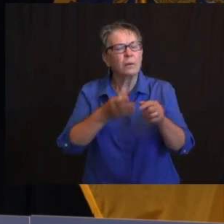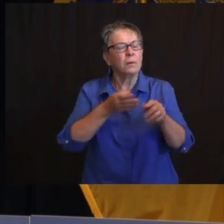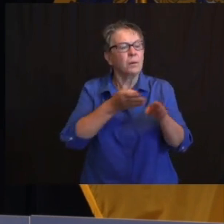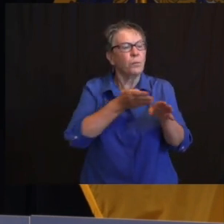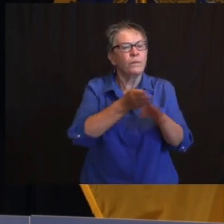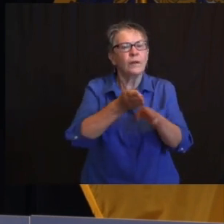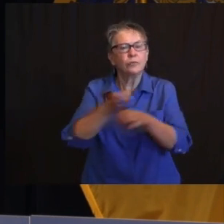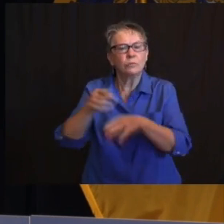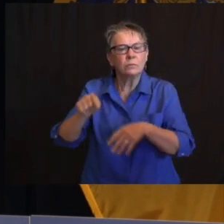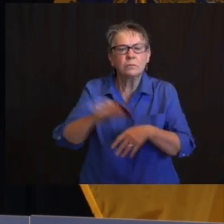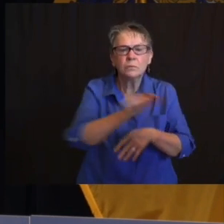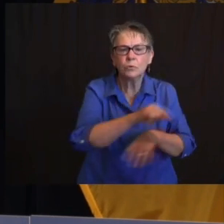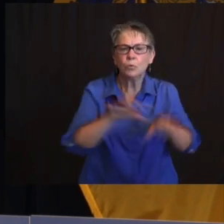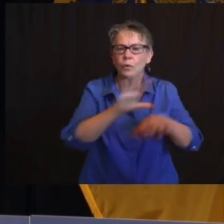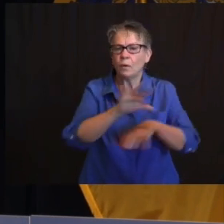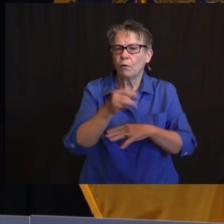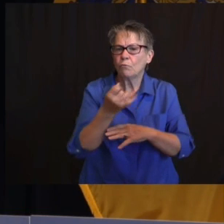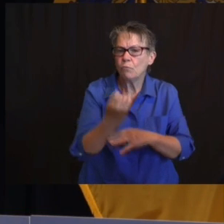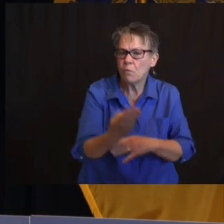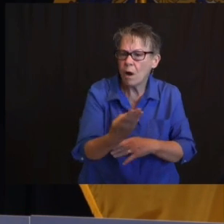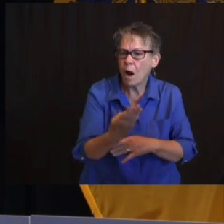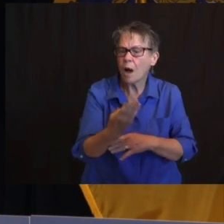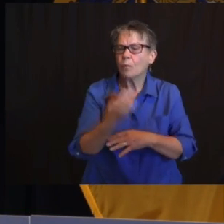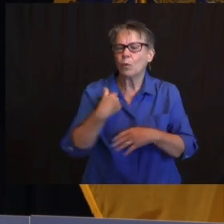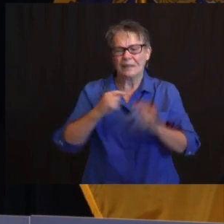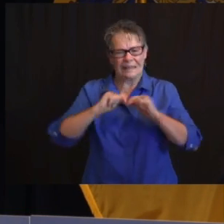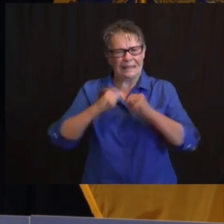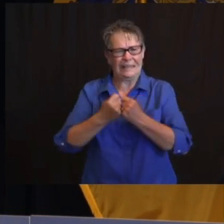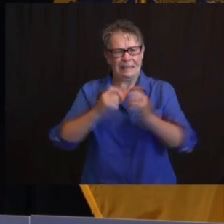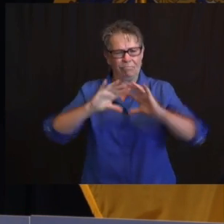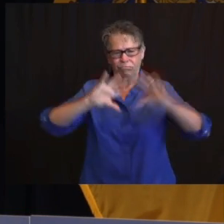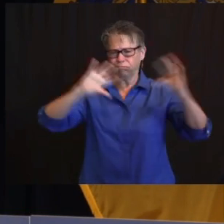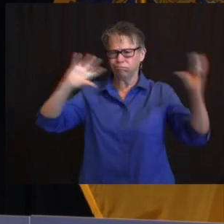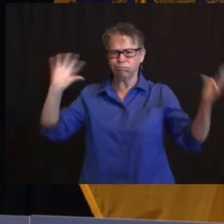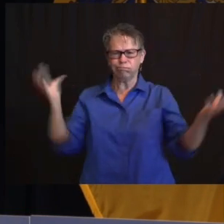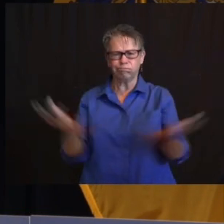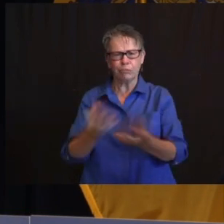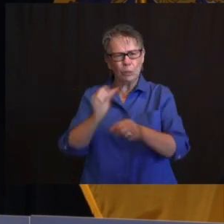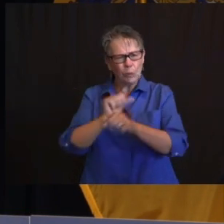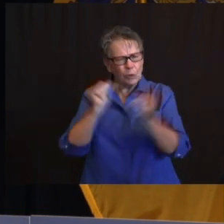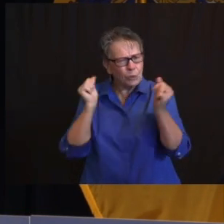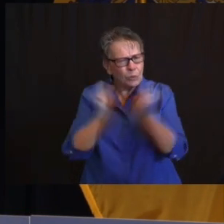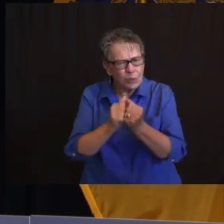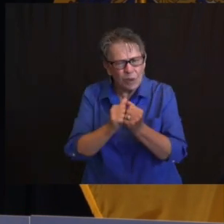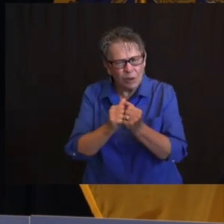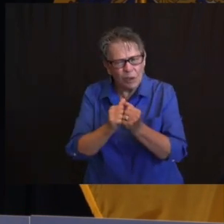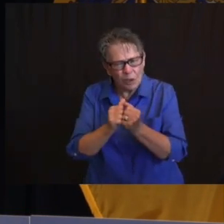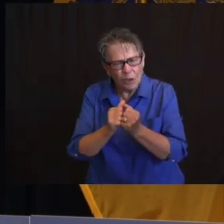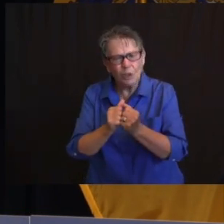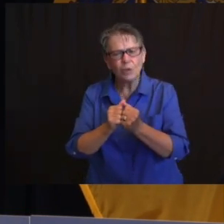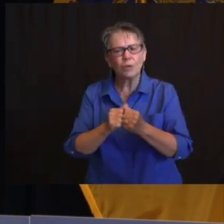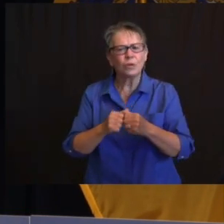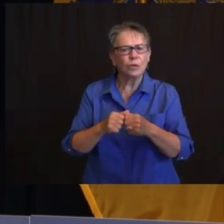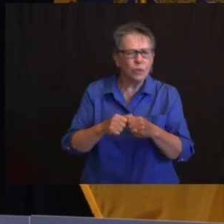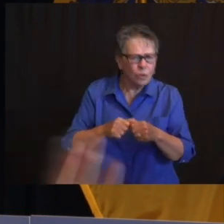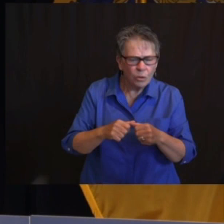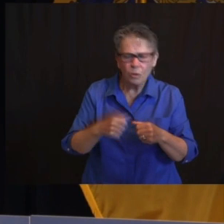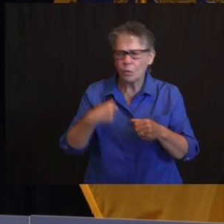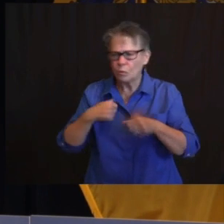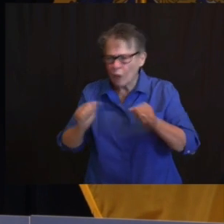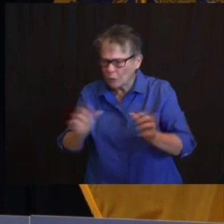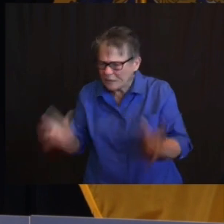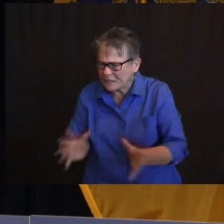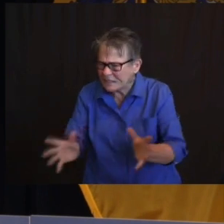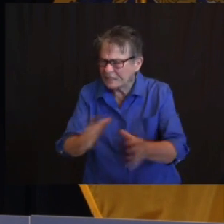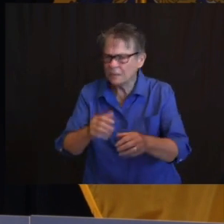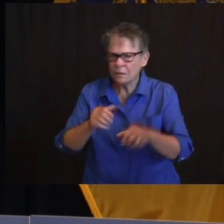they can do theirs. This involves constantly being educated on the latest recommendations and procedures.